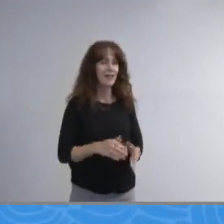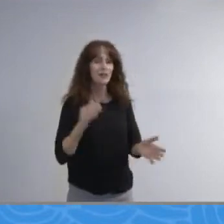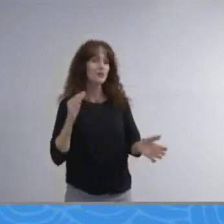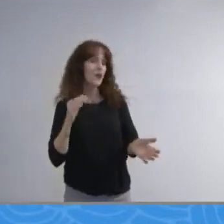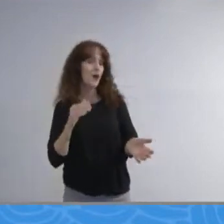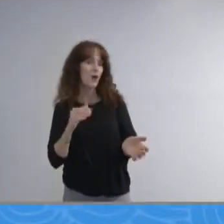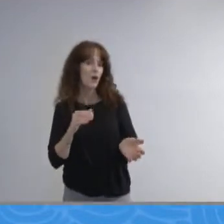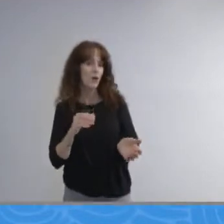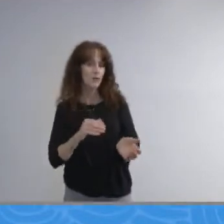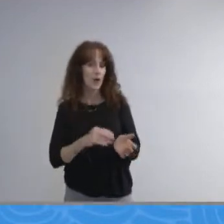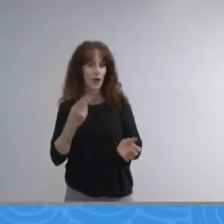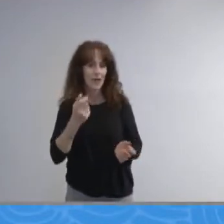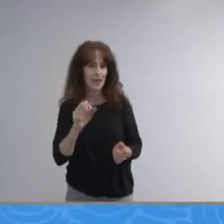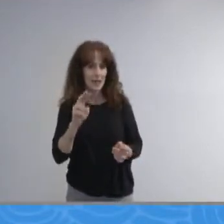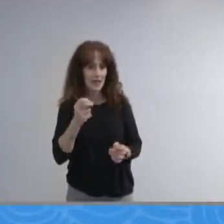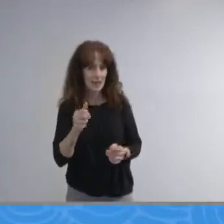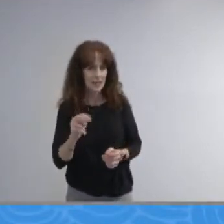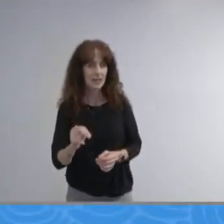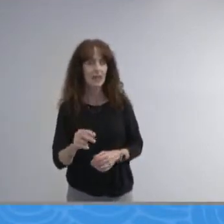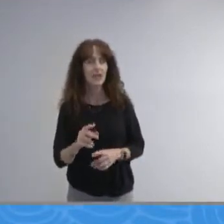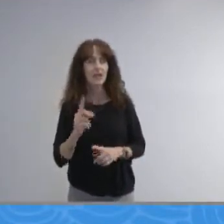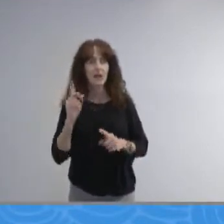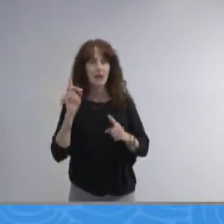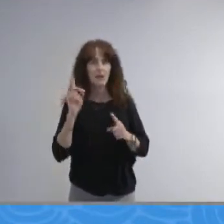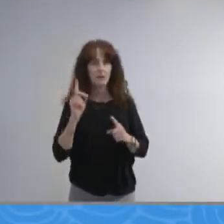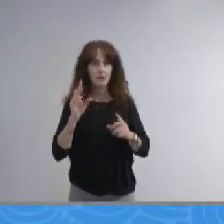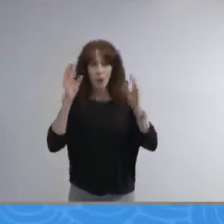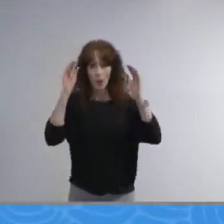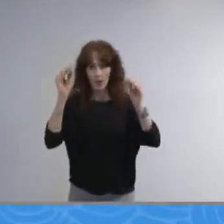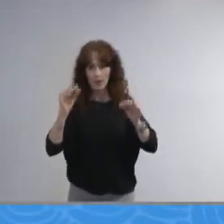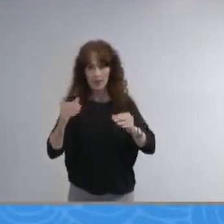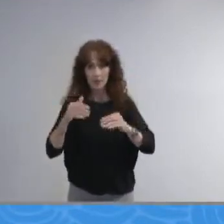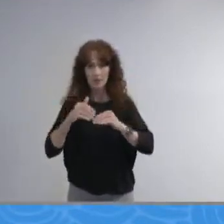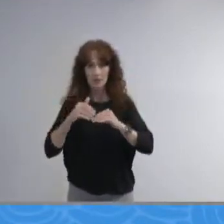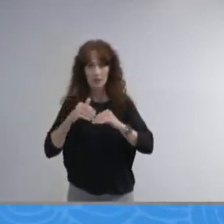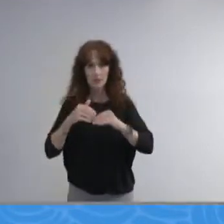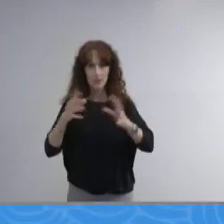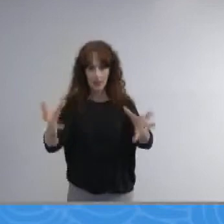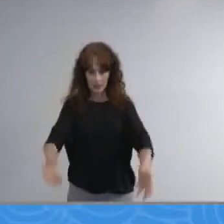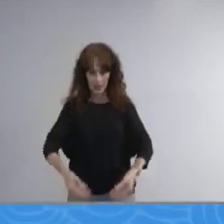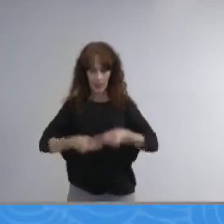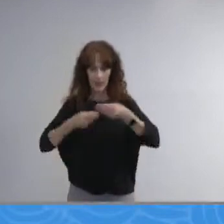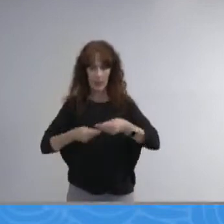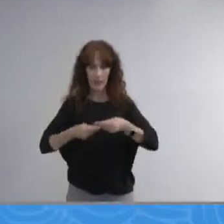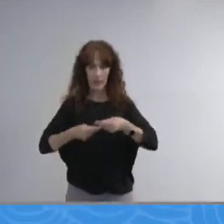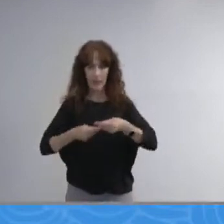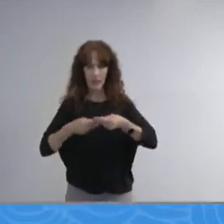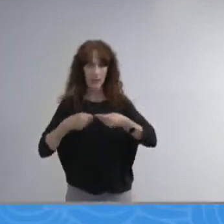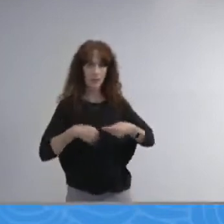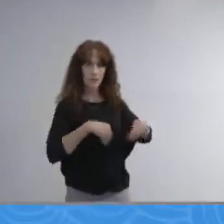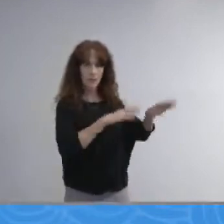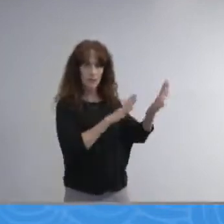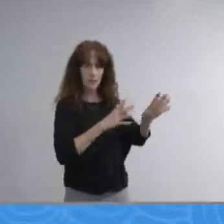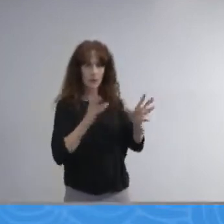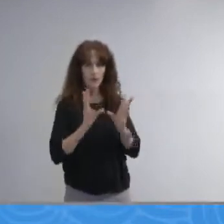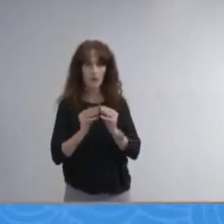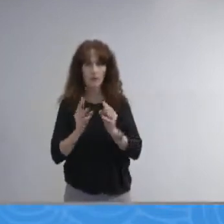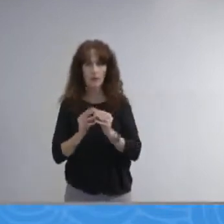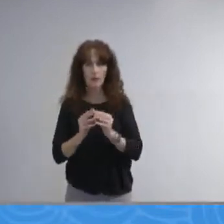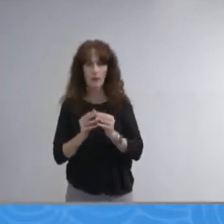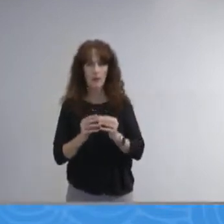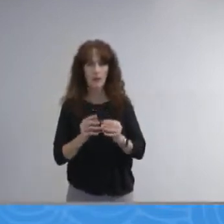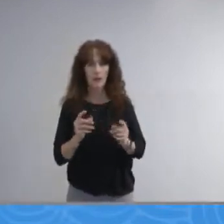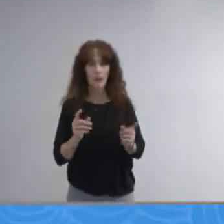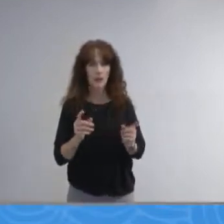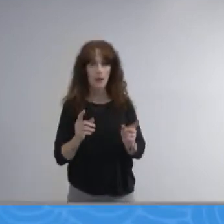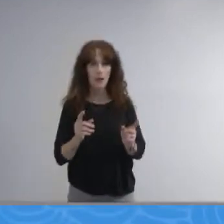so maybe when the teachers send the letter with the notice for the meeting, maybe just have like on